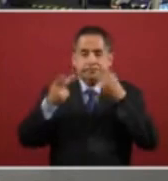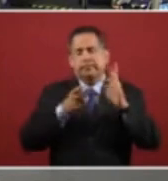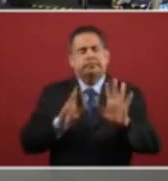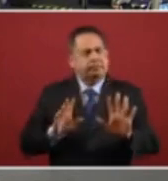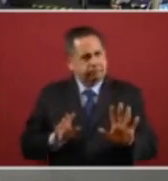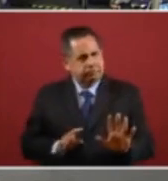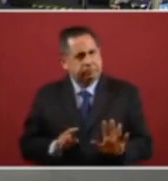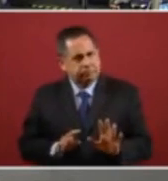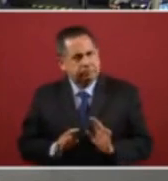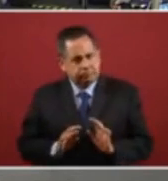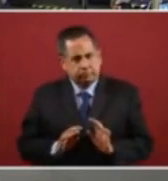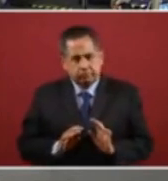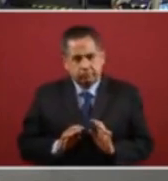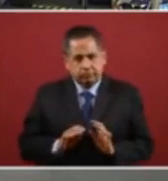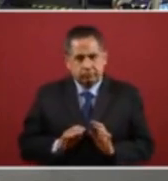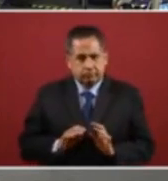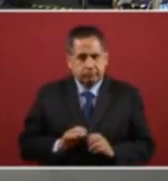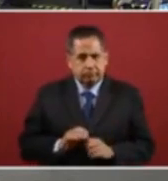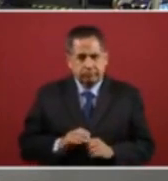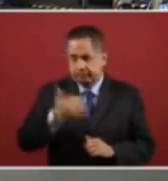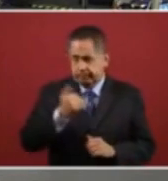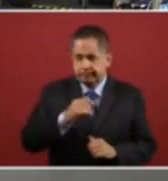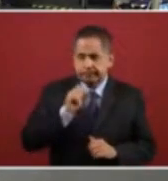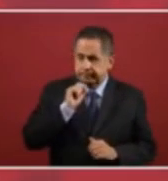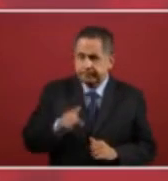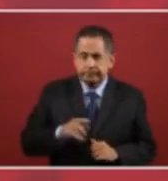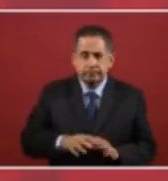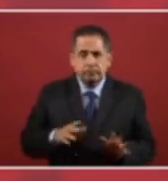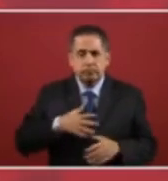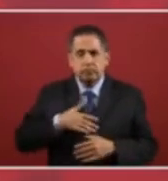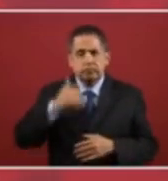So this created lots of